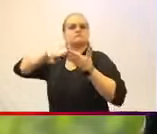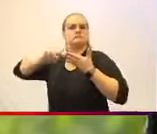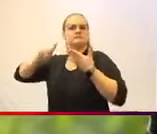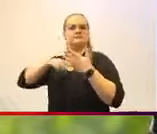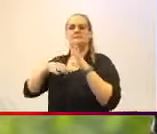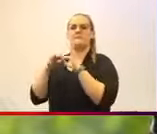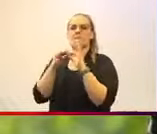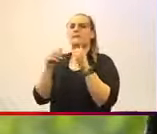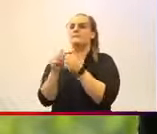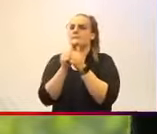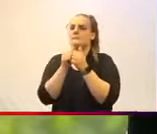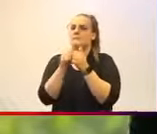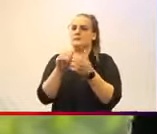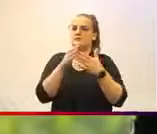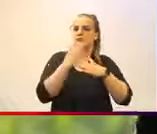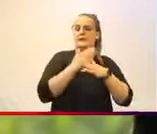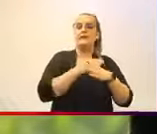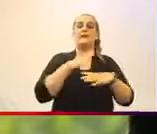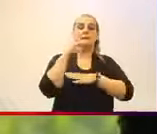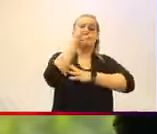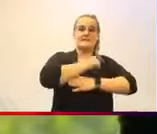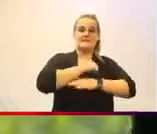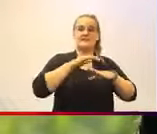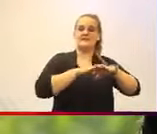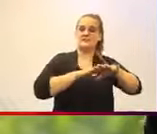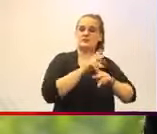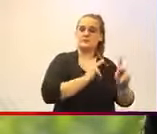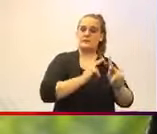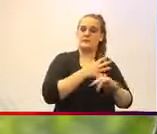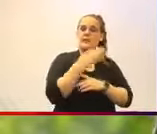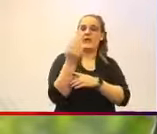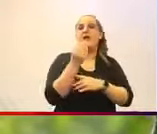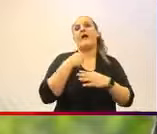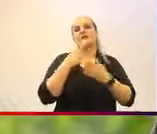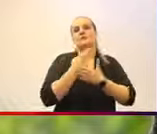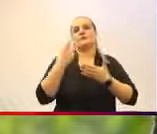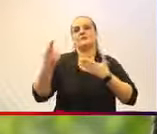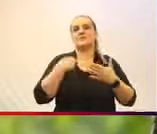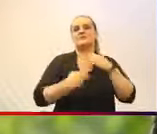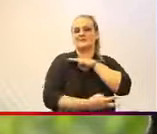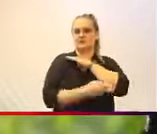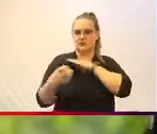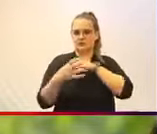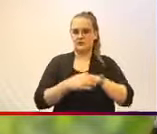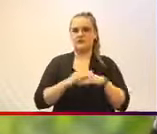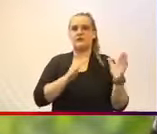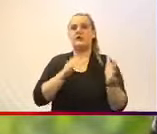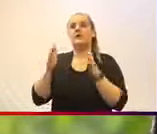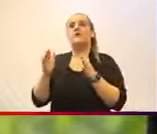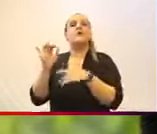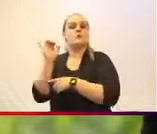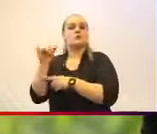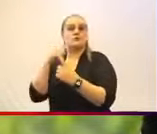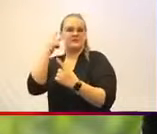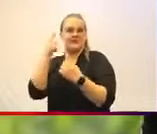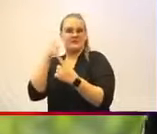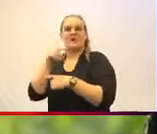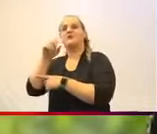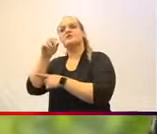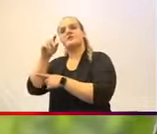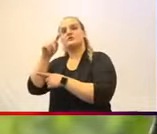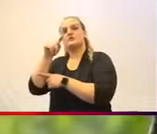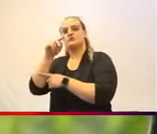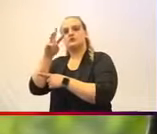resource extraction. Second, explore the history, perspective, and meaning behind the term Two-Spirit and hate crimes